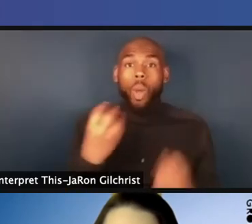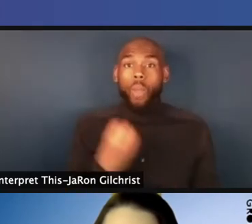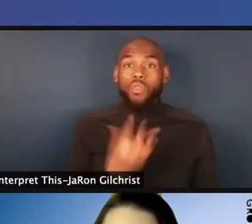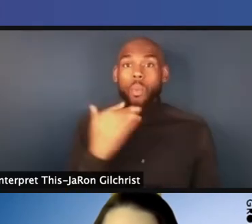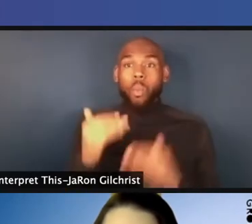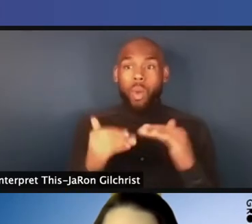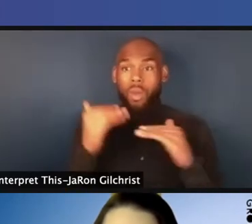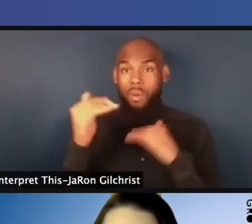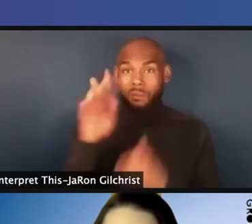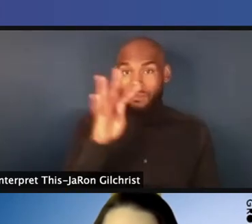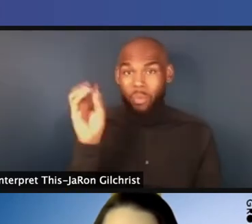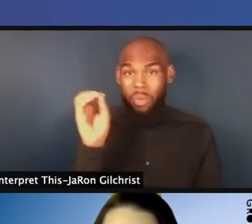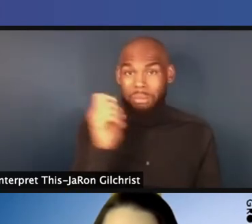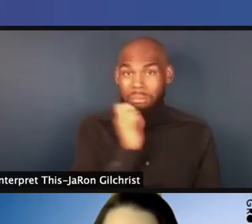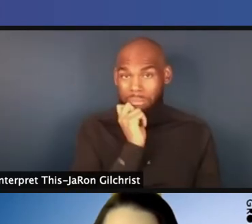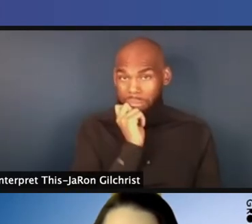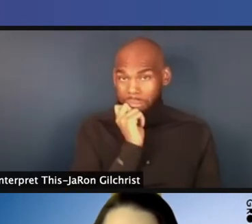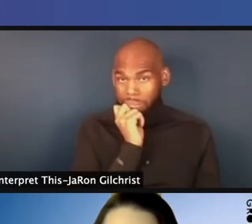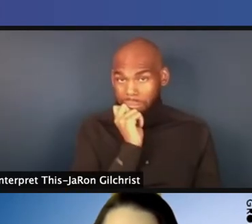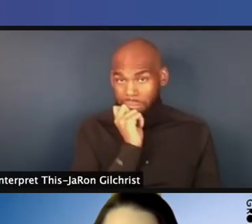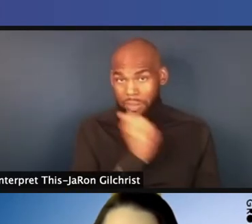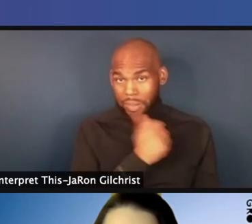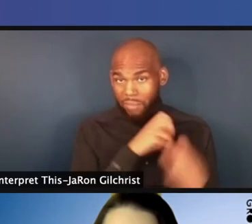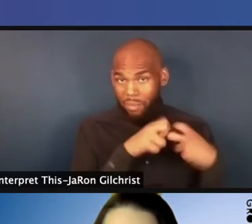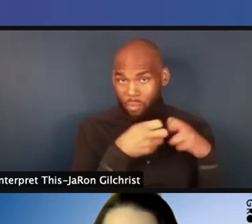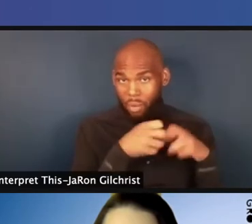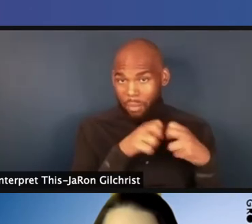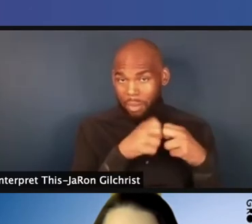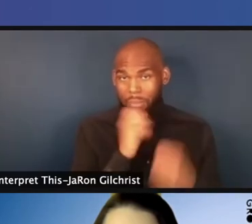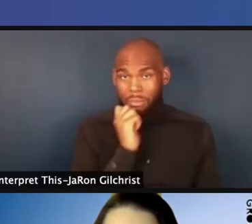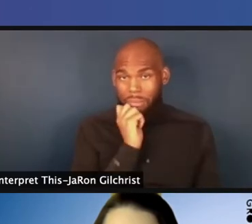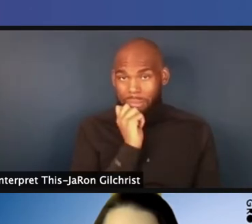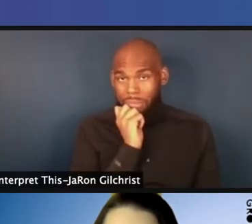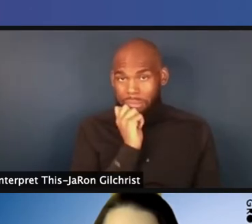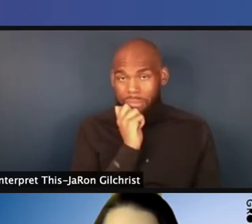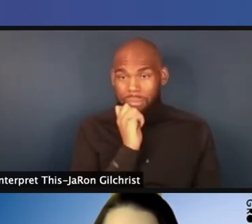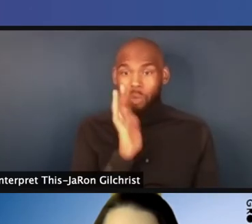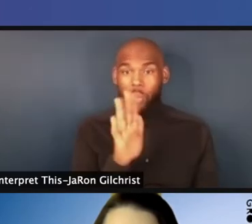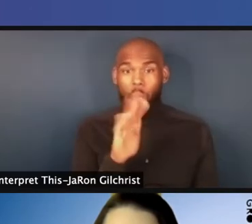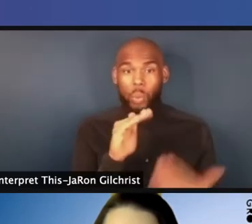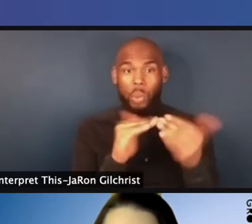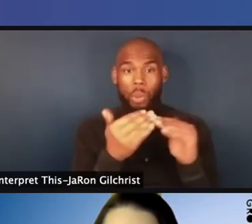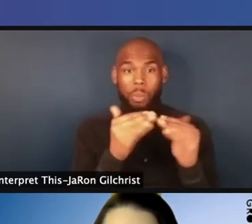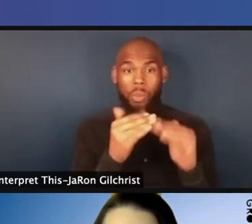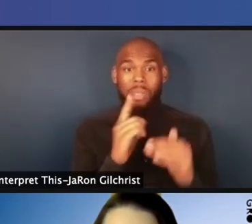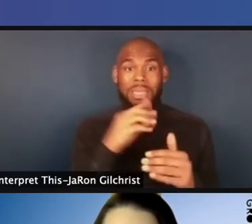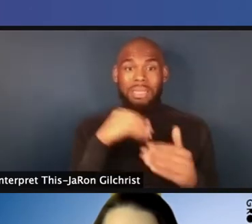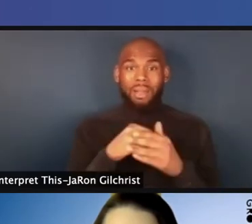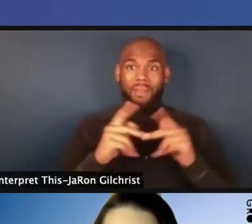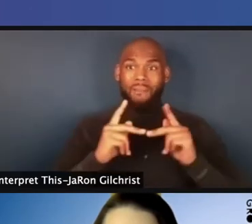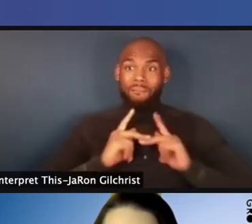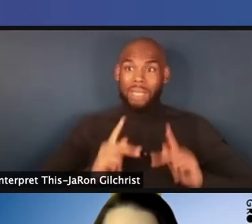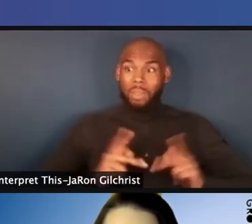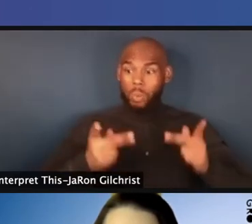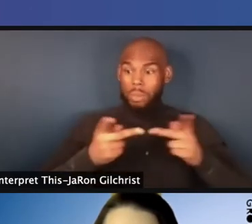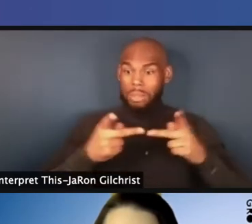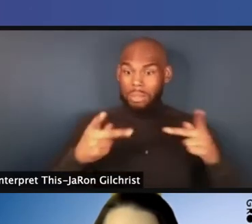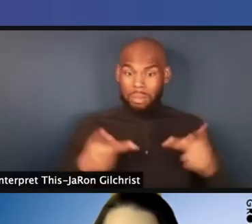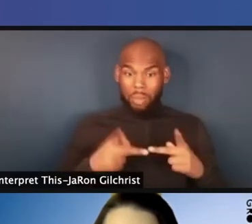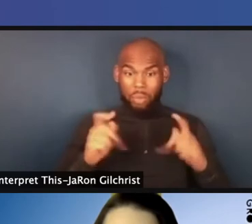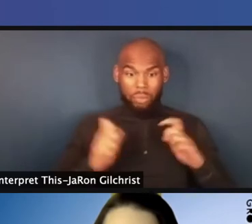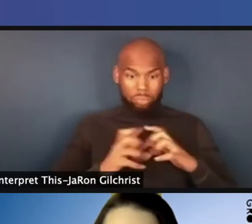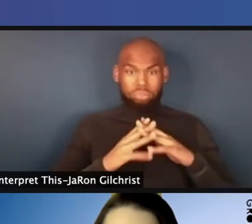problem, y'all. Like, your community is also within the physical space that you're building and